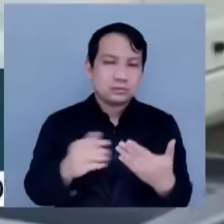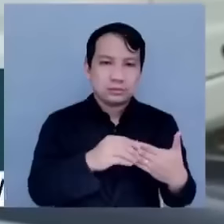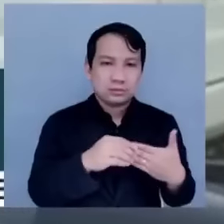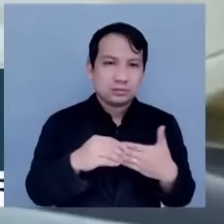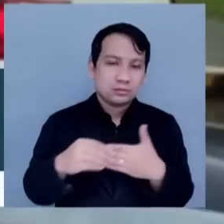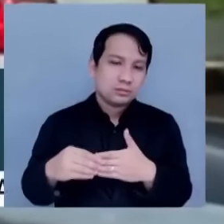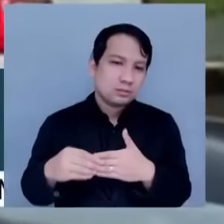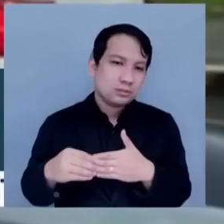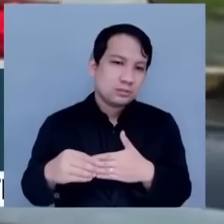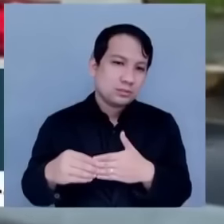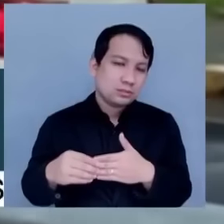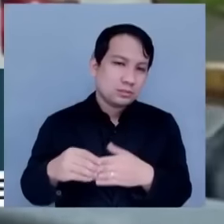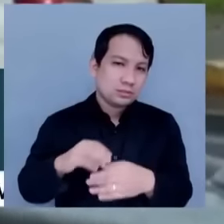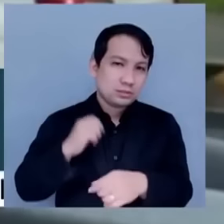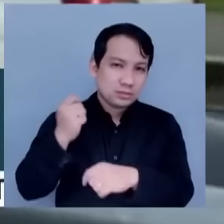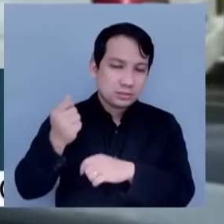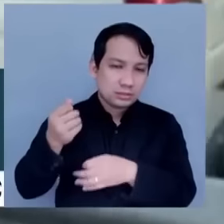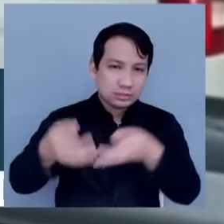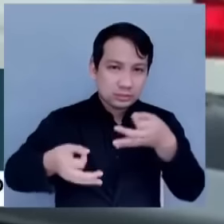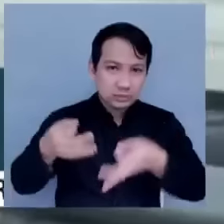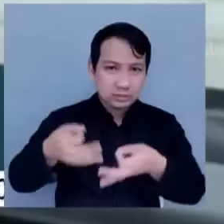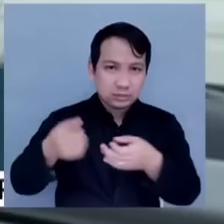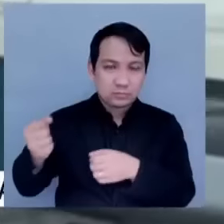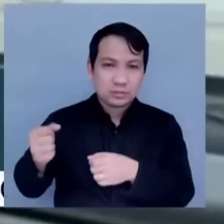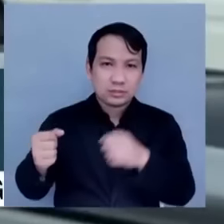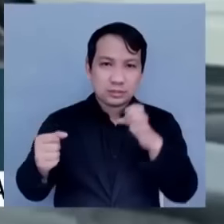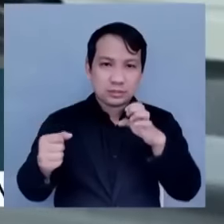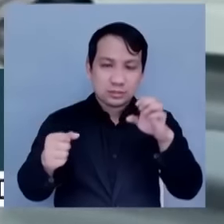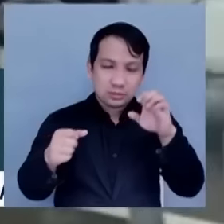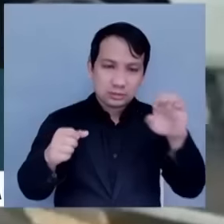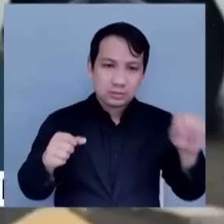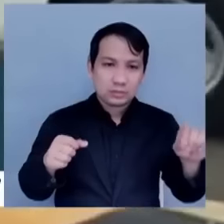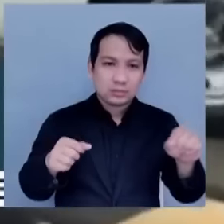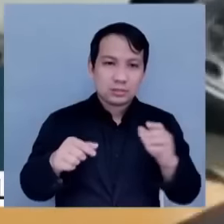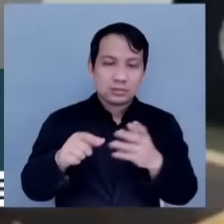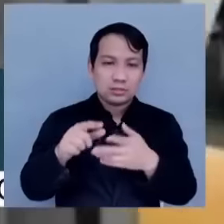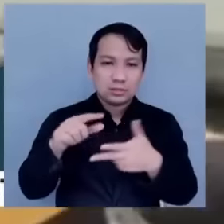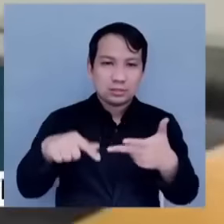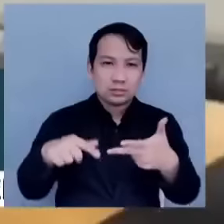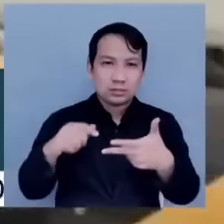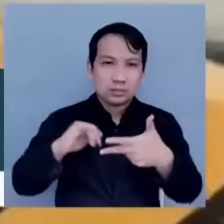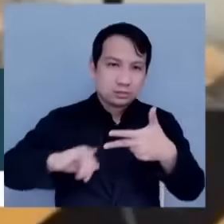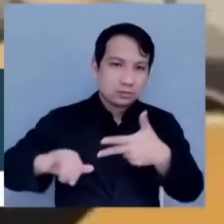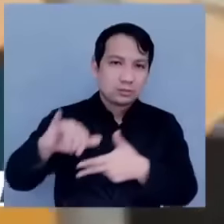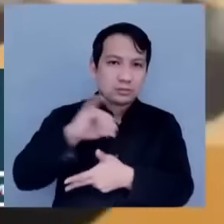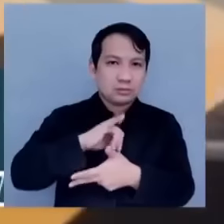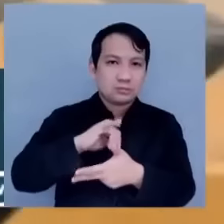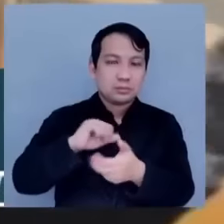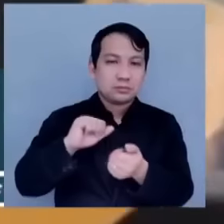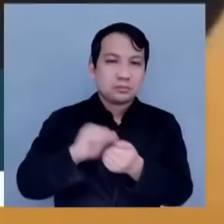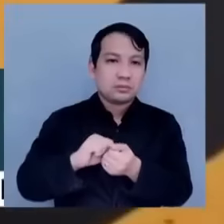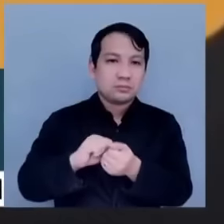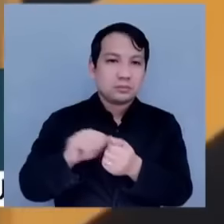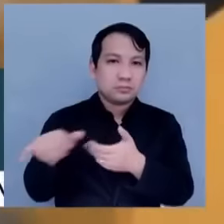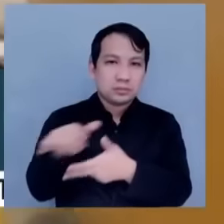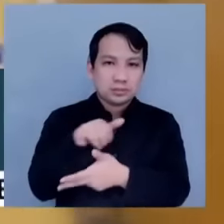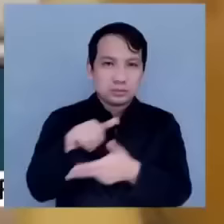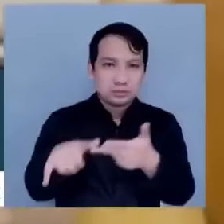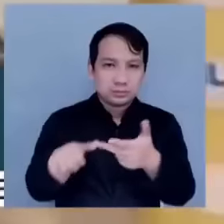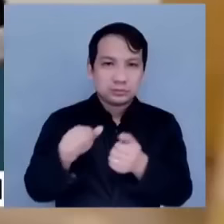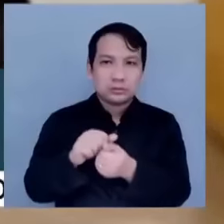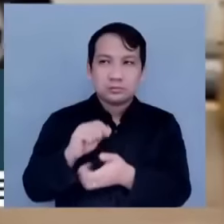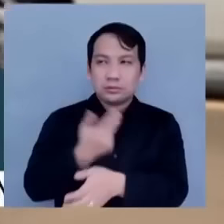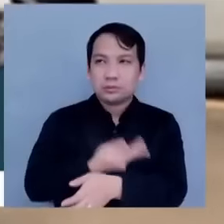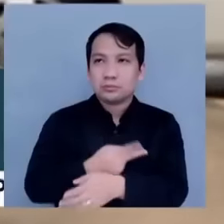the judiciary and the executive and the legislative are co-equal branches of the government, so they have equal power. You